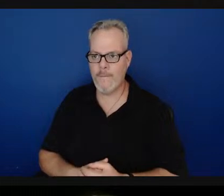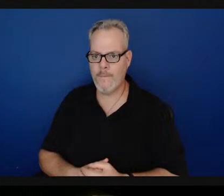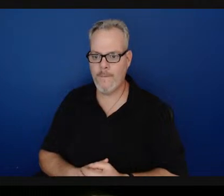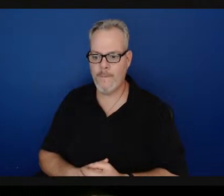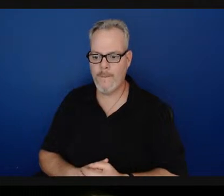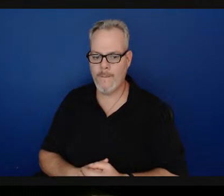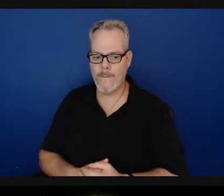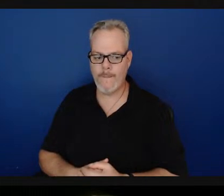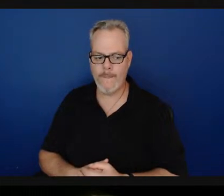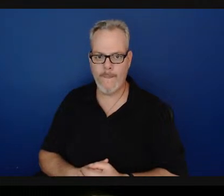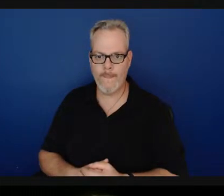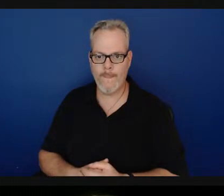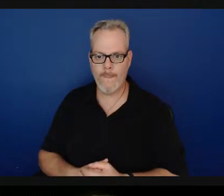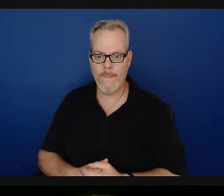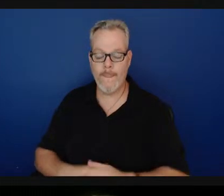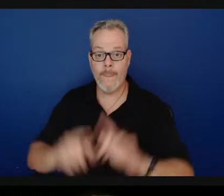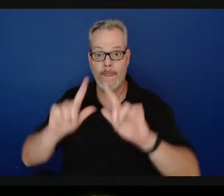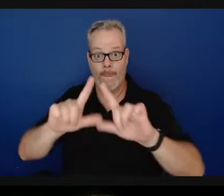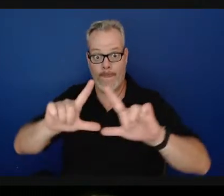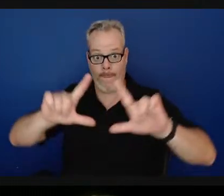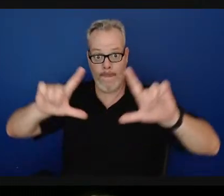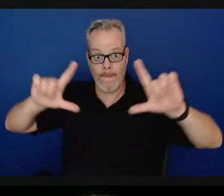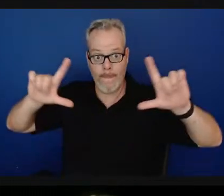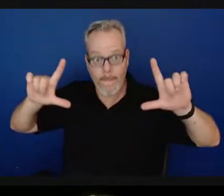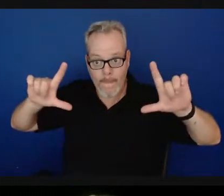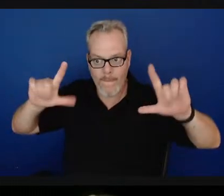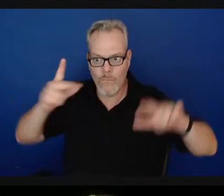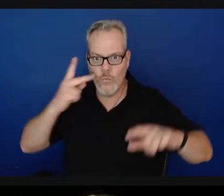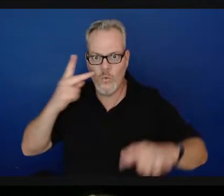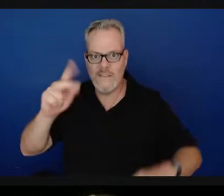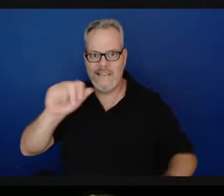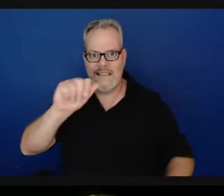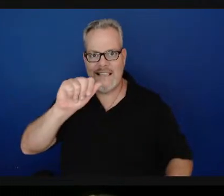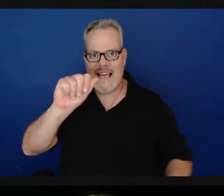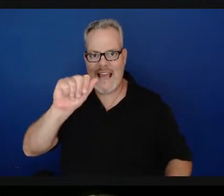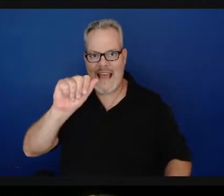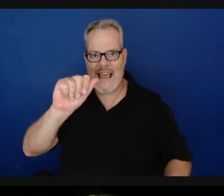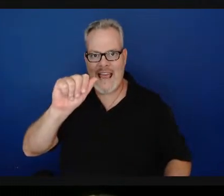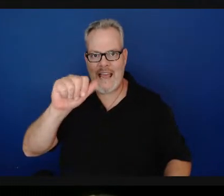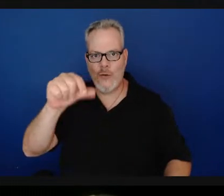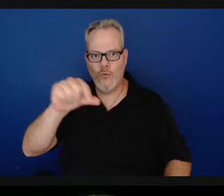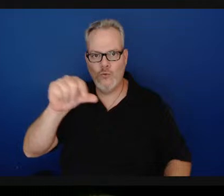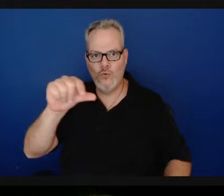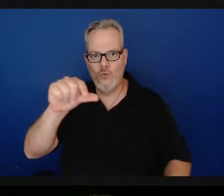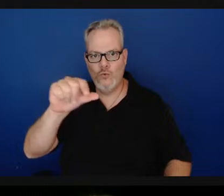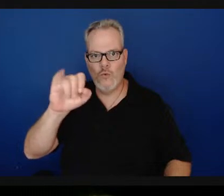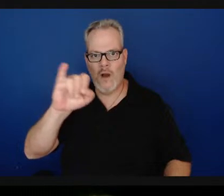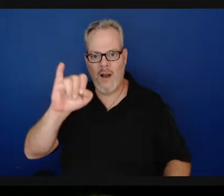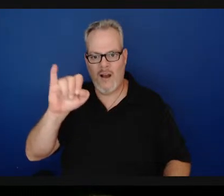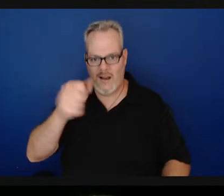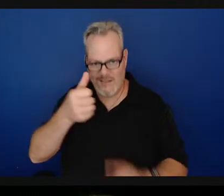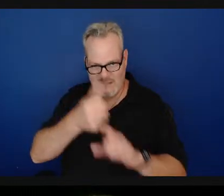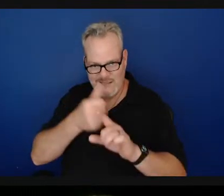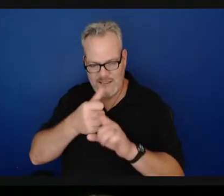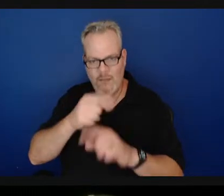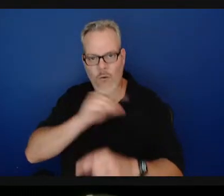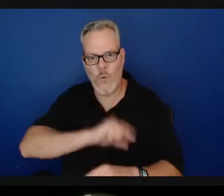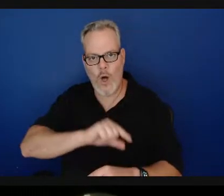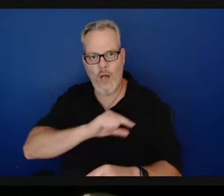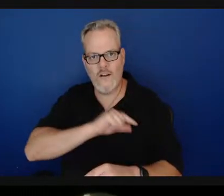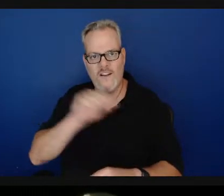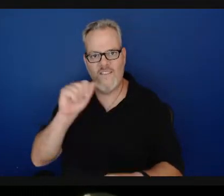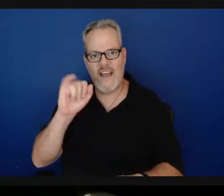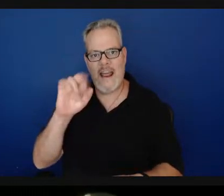So zooming closer in, here's the air quality at the national park. Let's just reload and make sure we're as current as possible here.